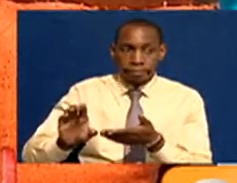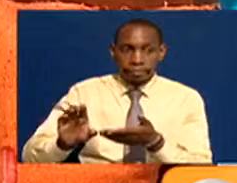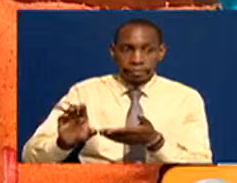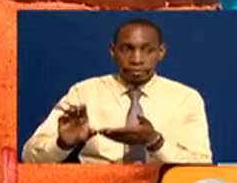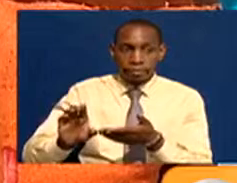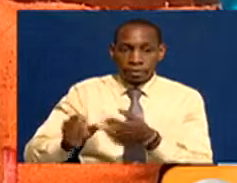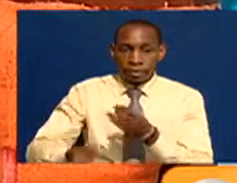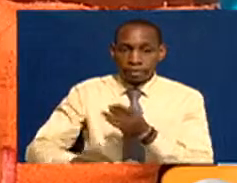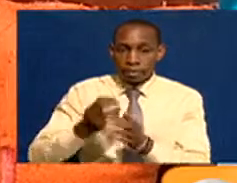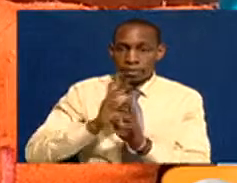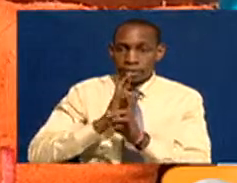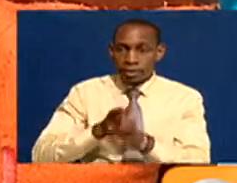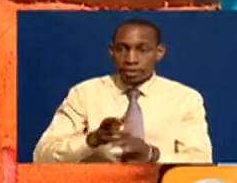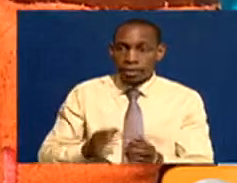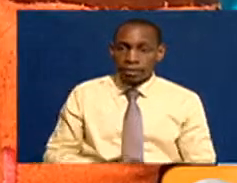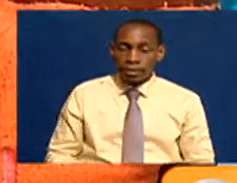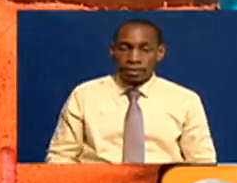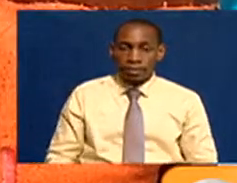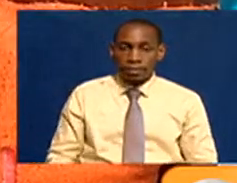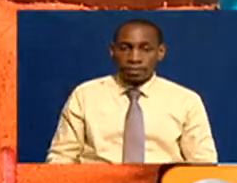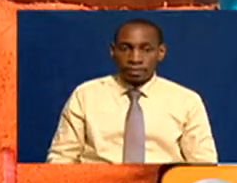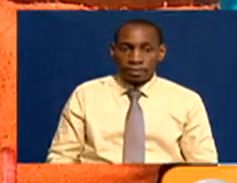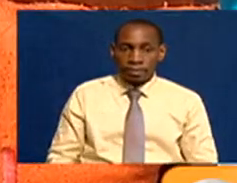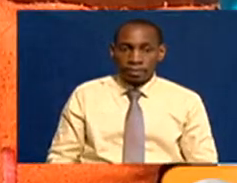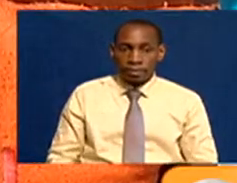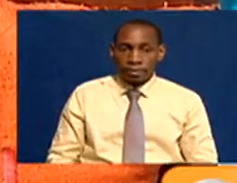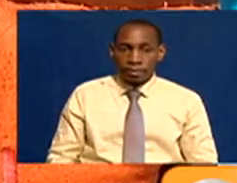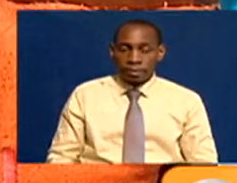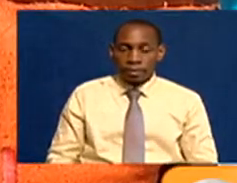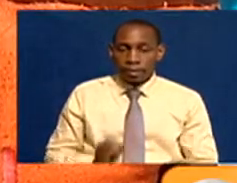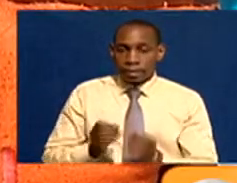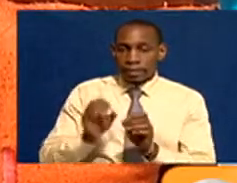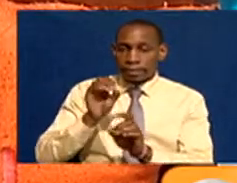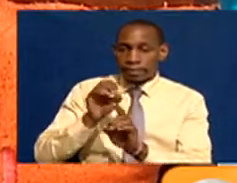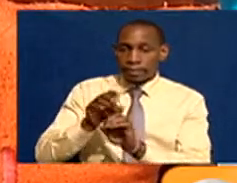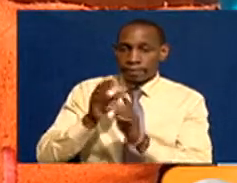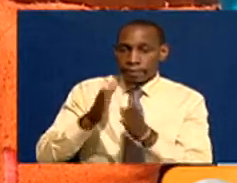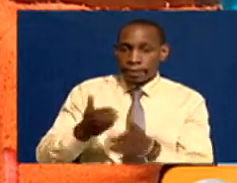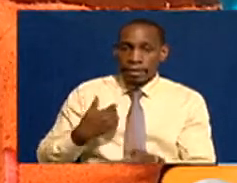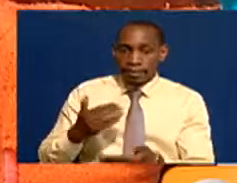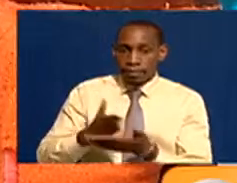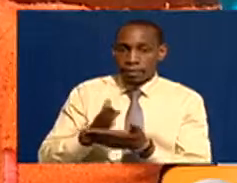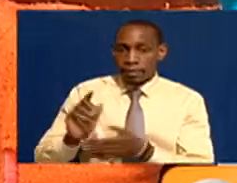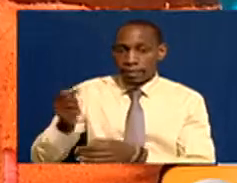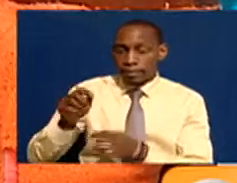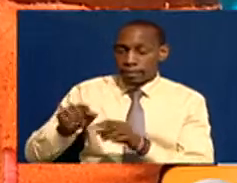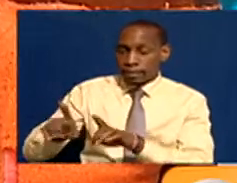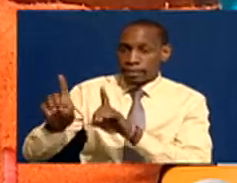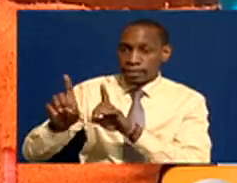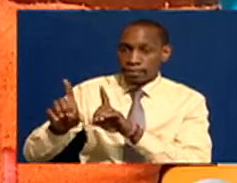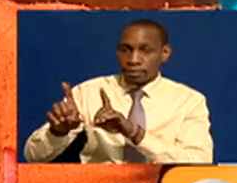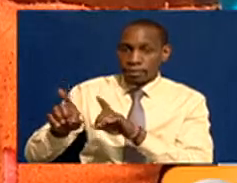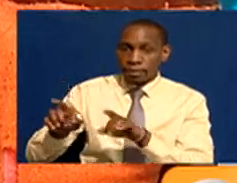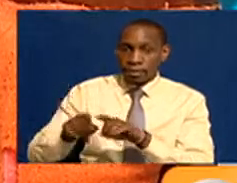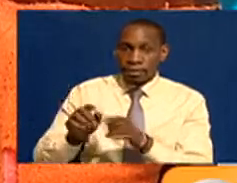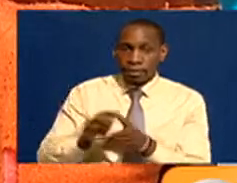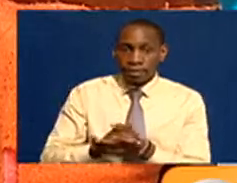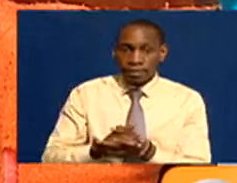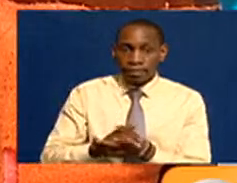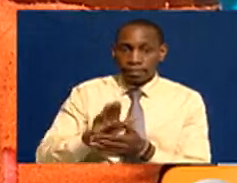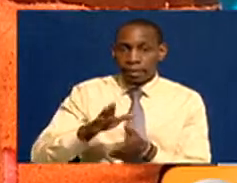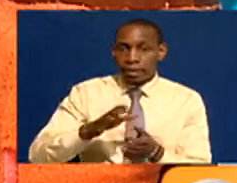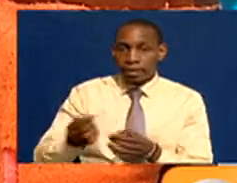to produce results. And if there is a mentor in that sector, it's the President himself. You should attend these